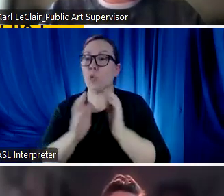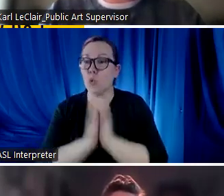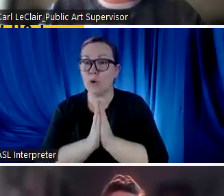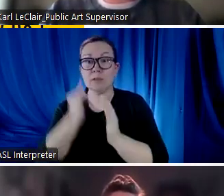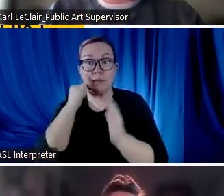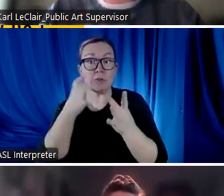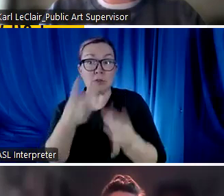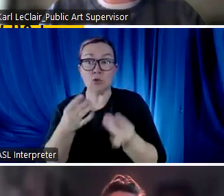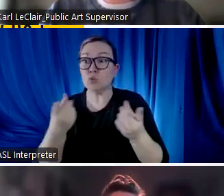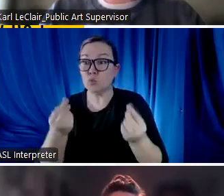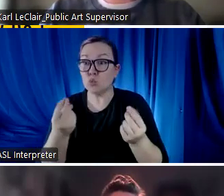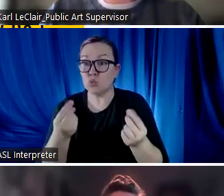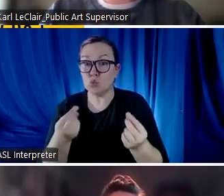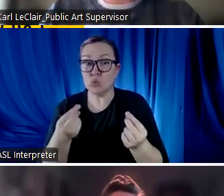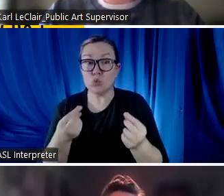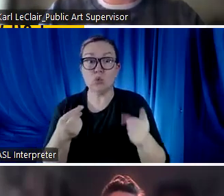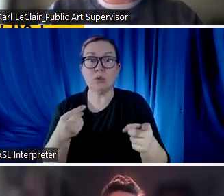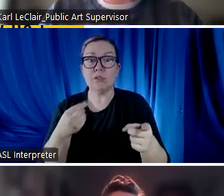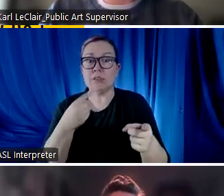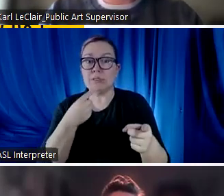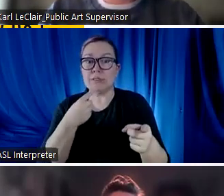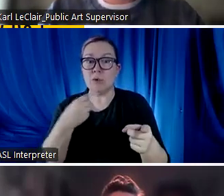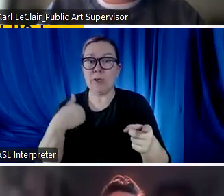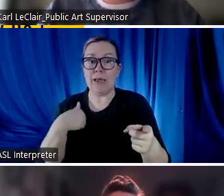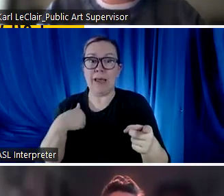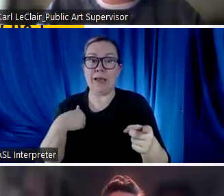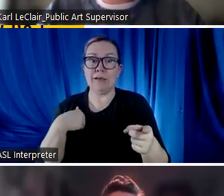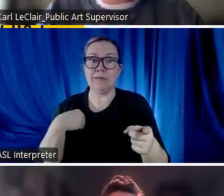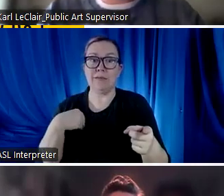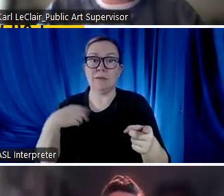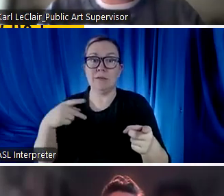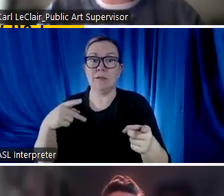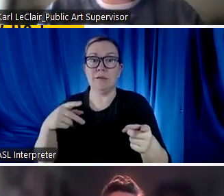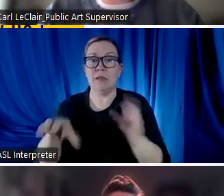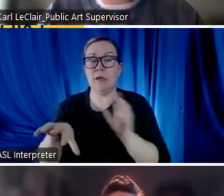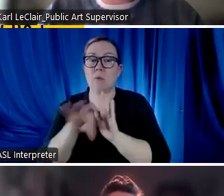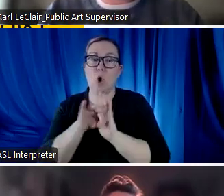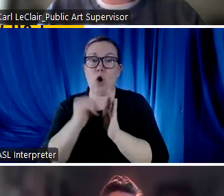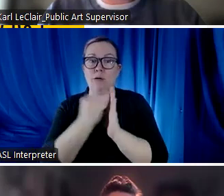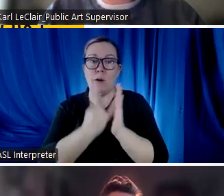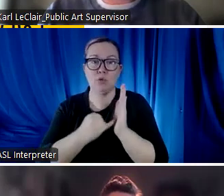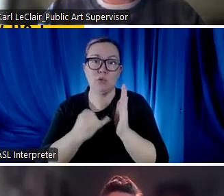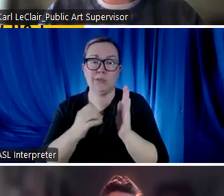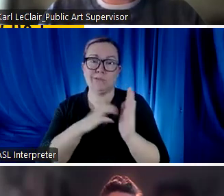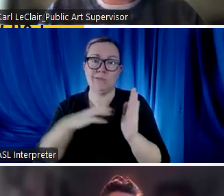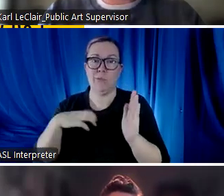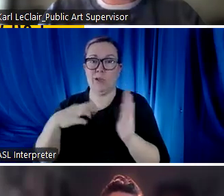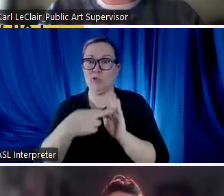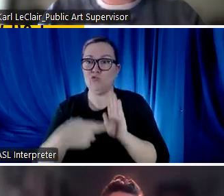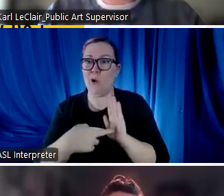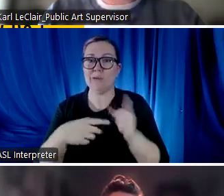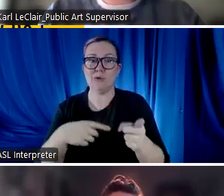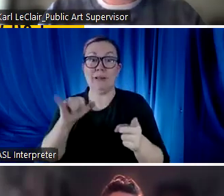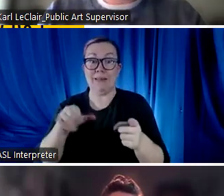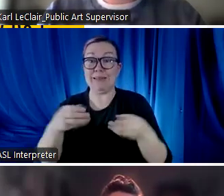I'll just put a plug in for the Public Art Selection Committee roster. It's a paid opportunity to sit on selection committees for